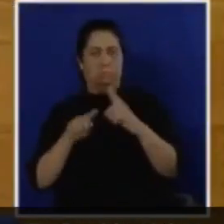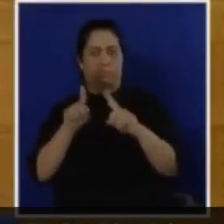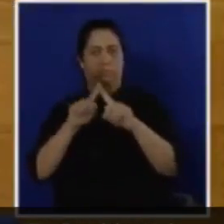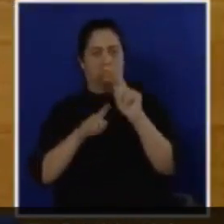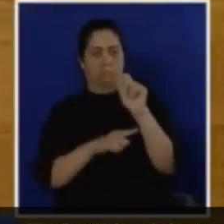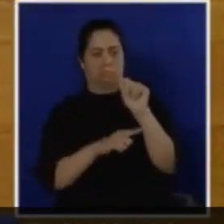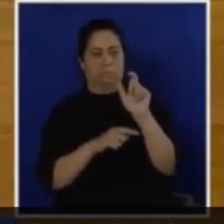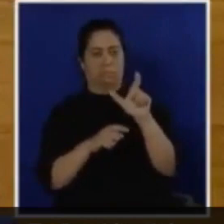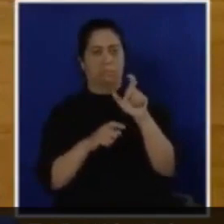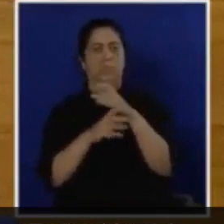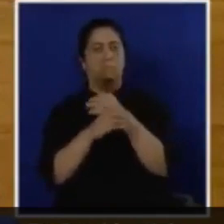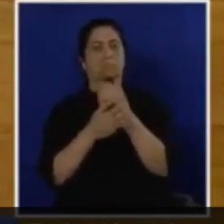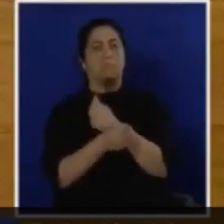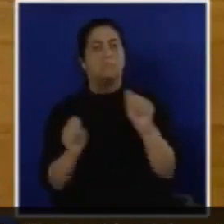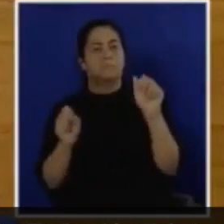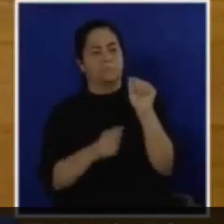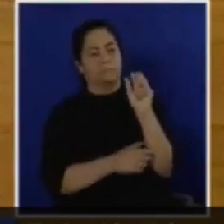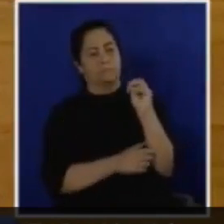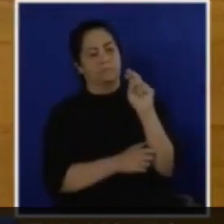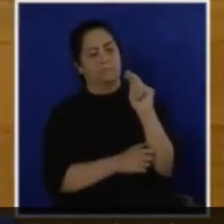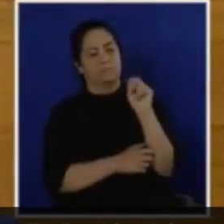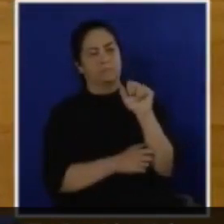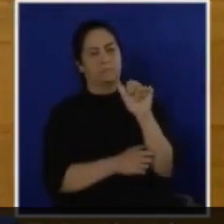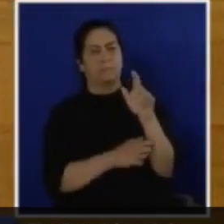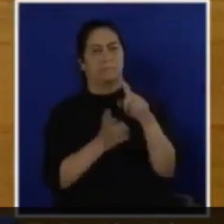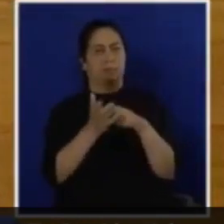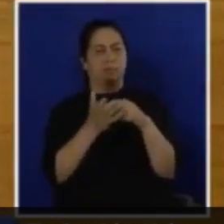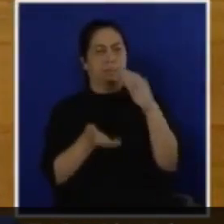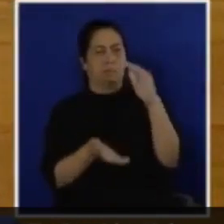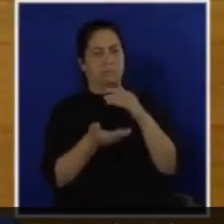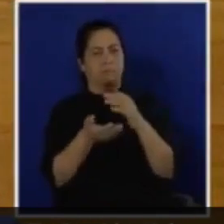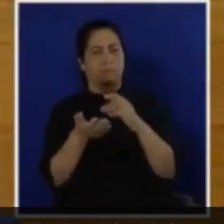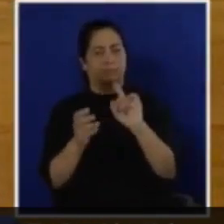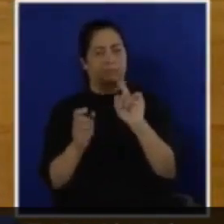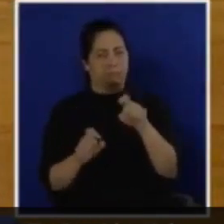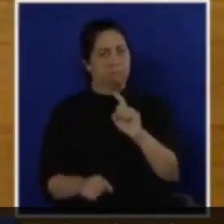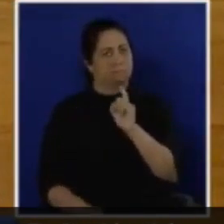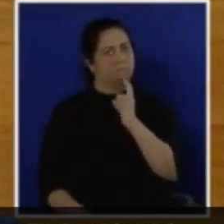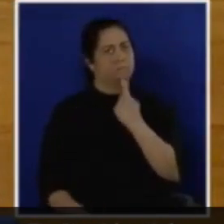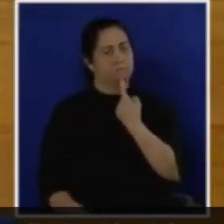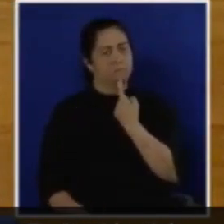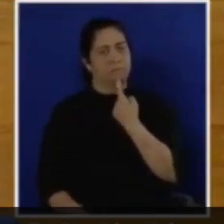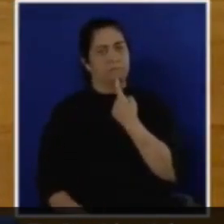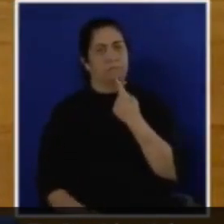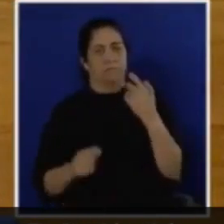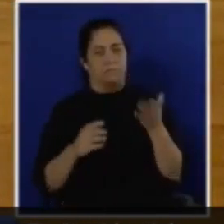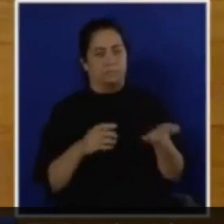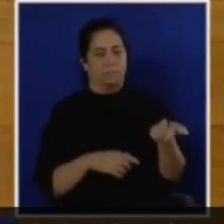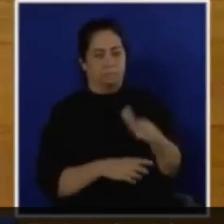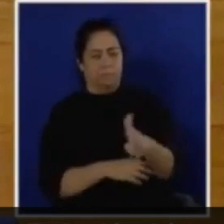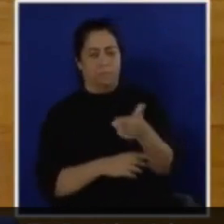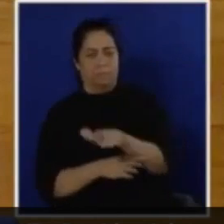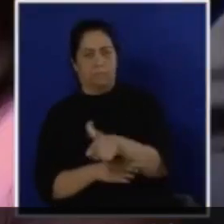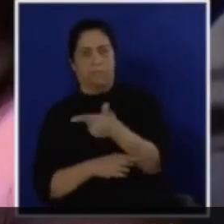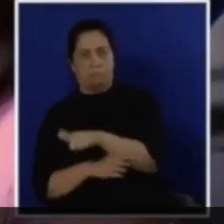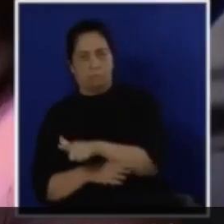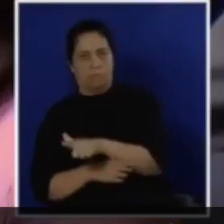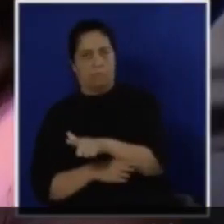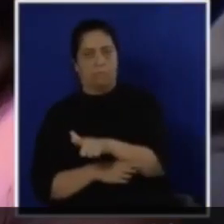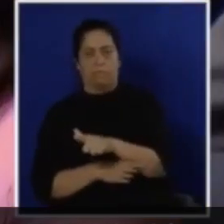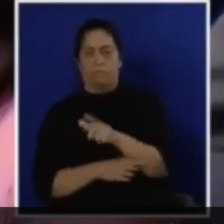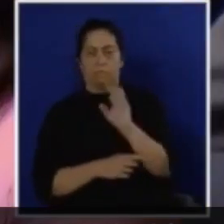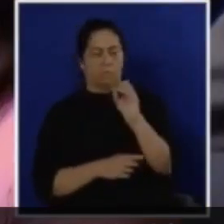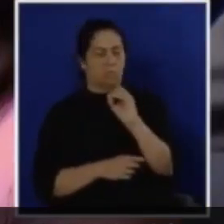an amnesty. I urge Congress to take them seriously and pass them in succession, for there is